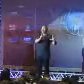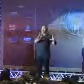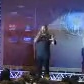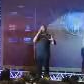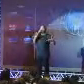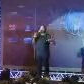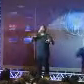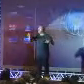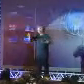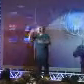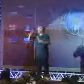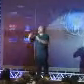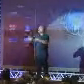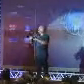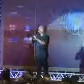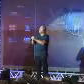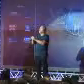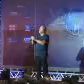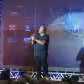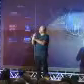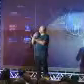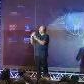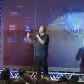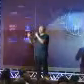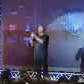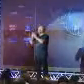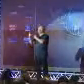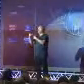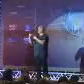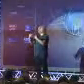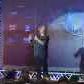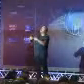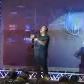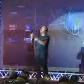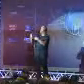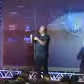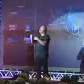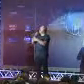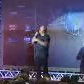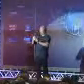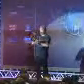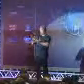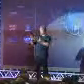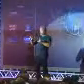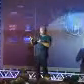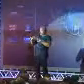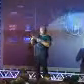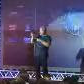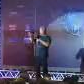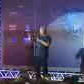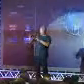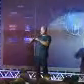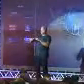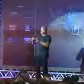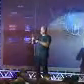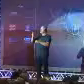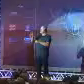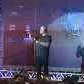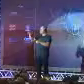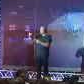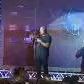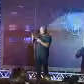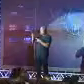the way they need it. The service that's going to cut that 8.5